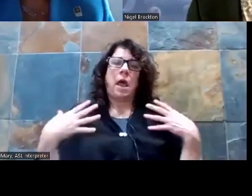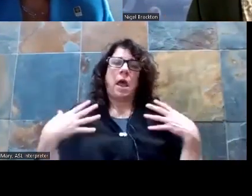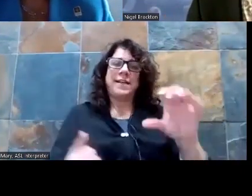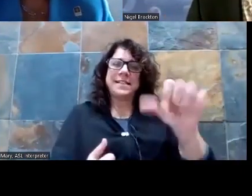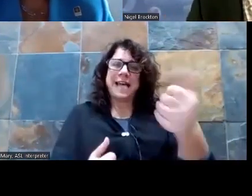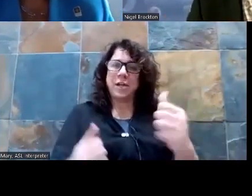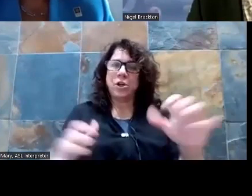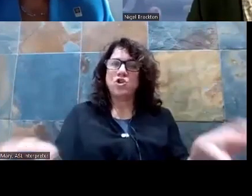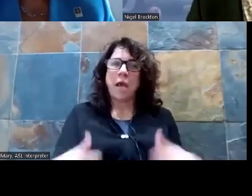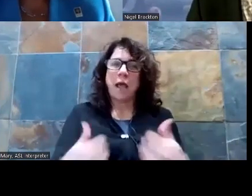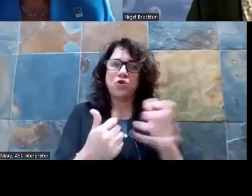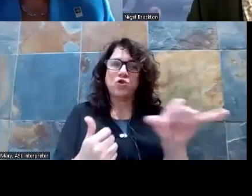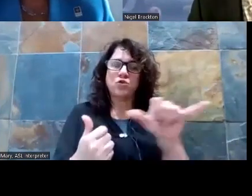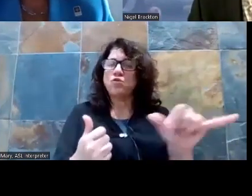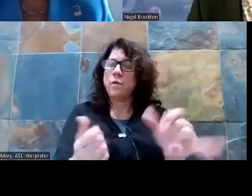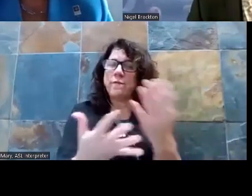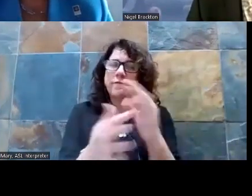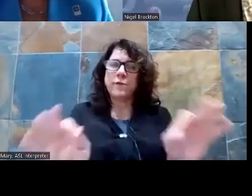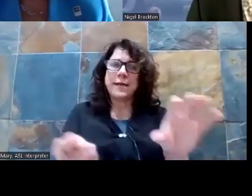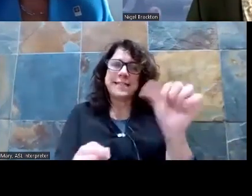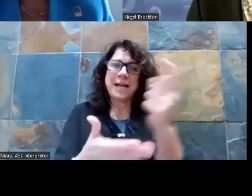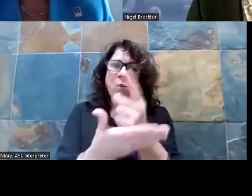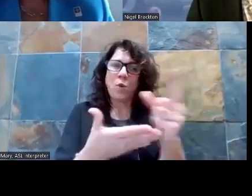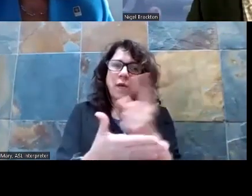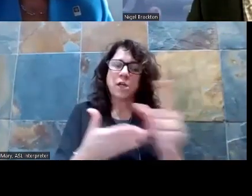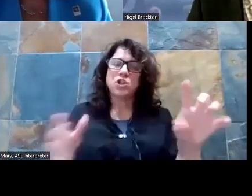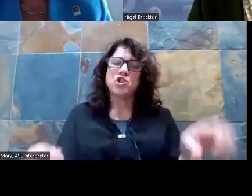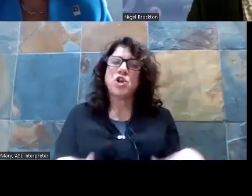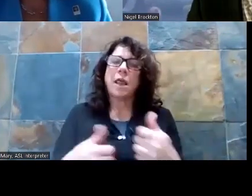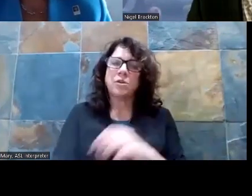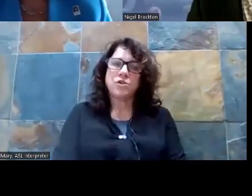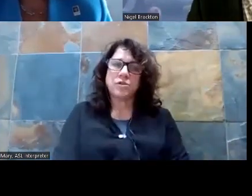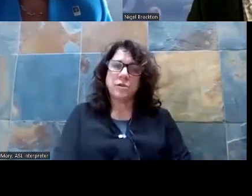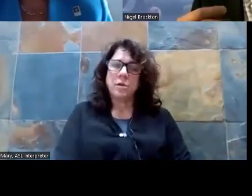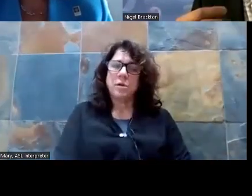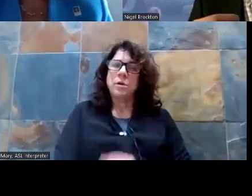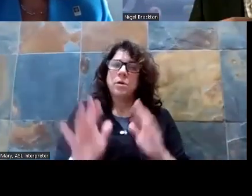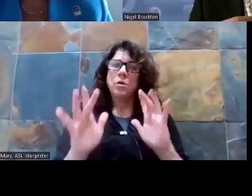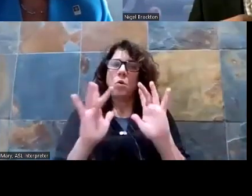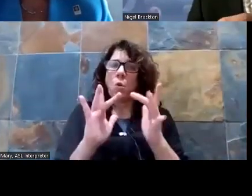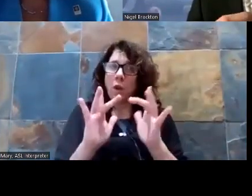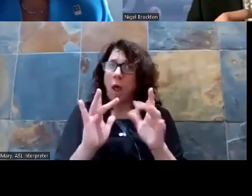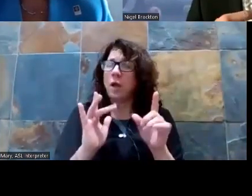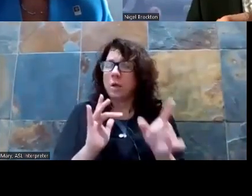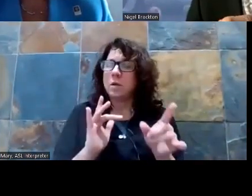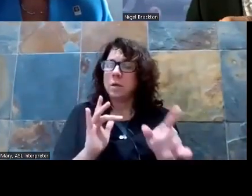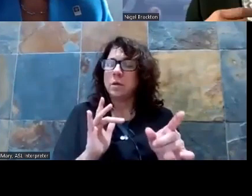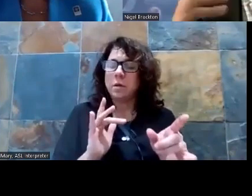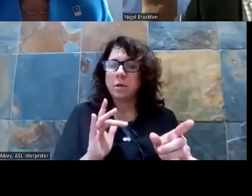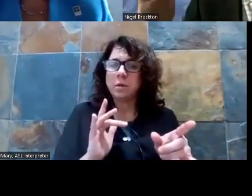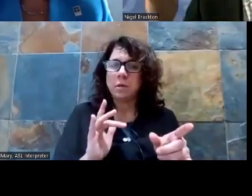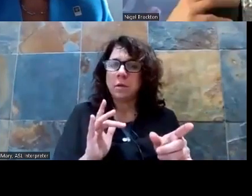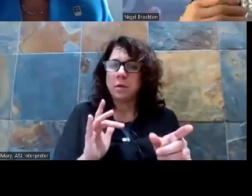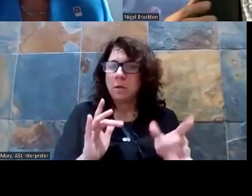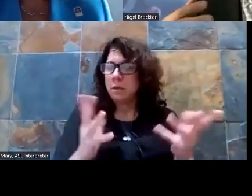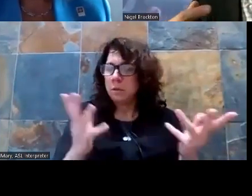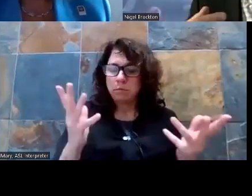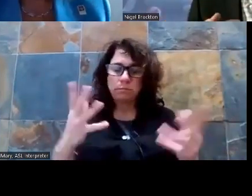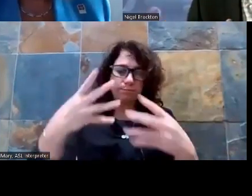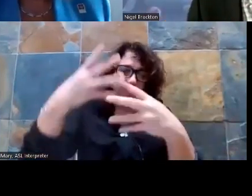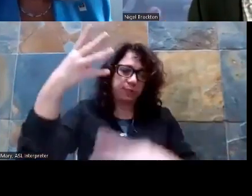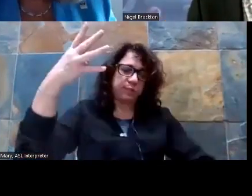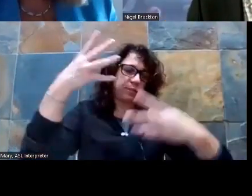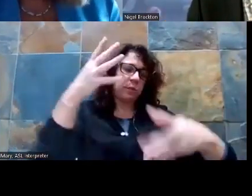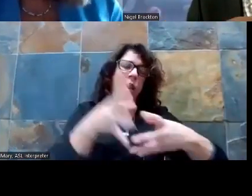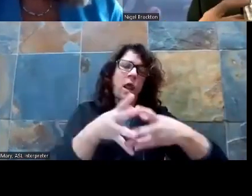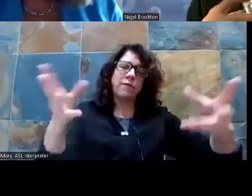a totally free 10-week challenge online. It gives you a whole lot of